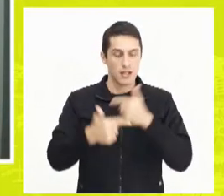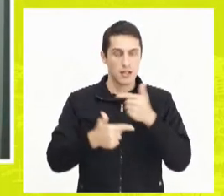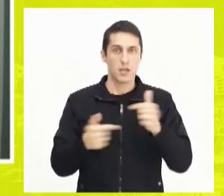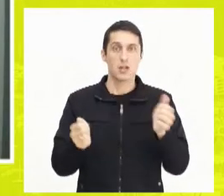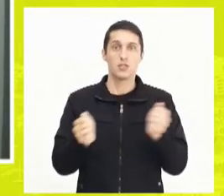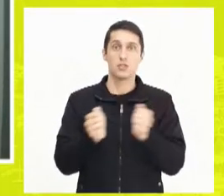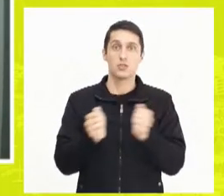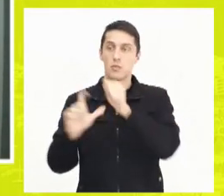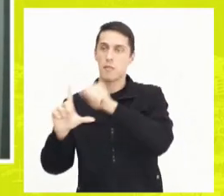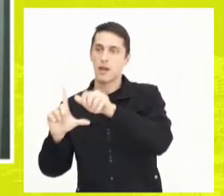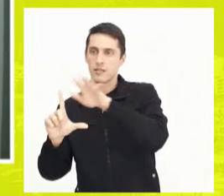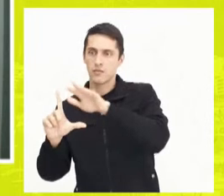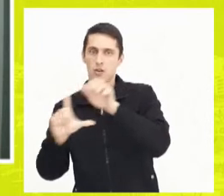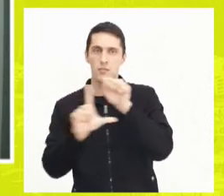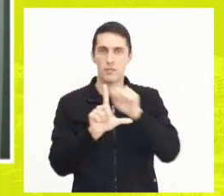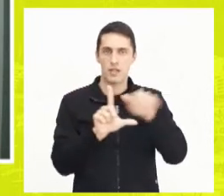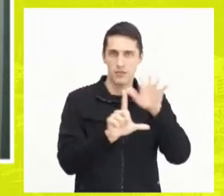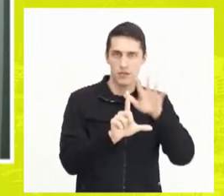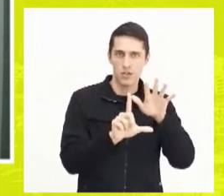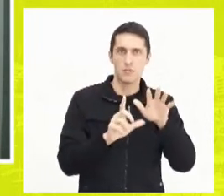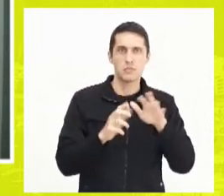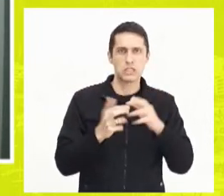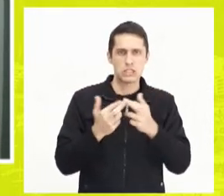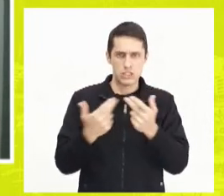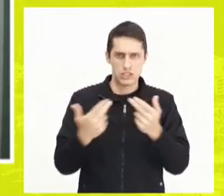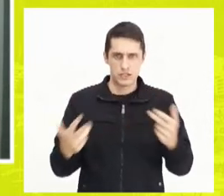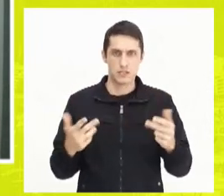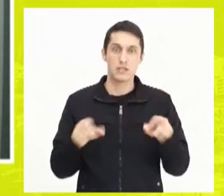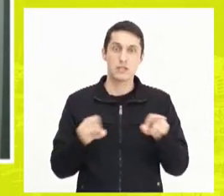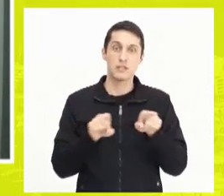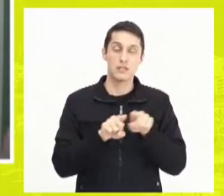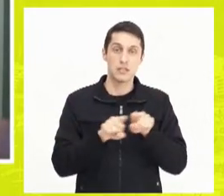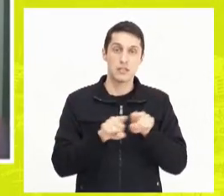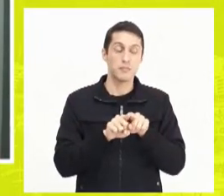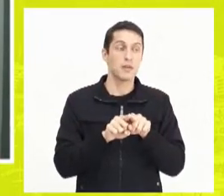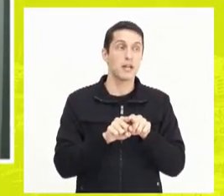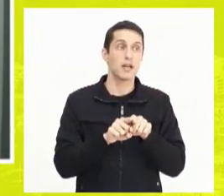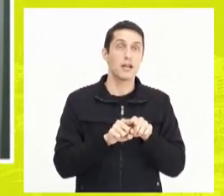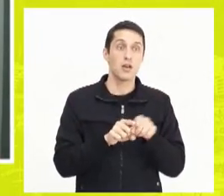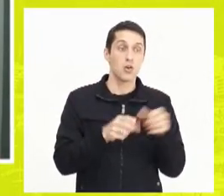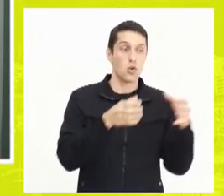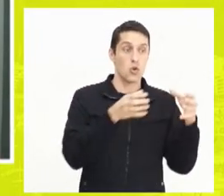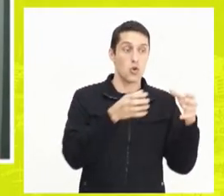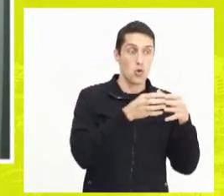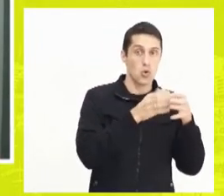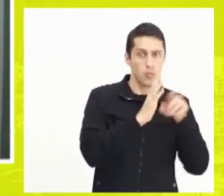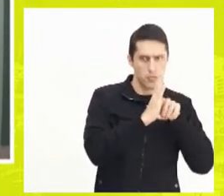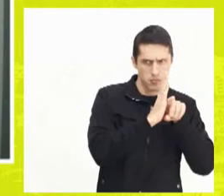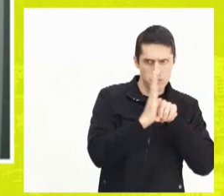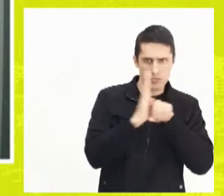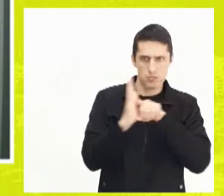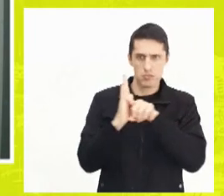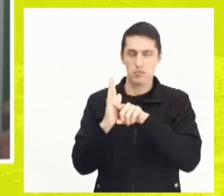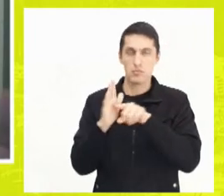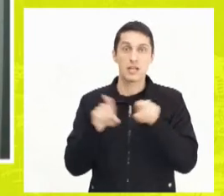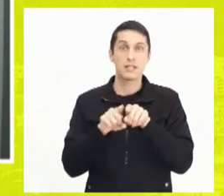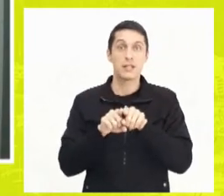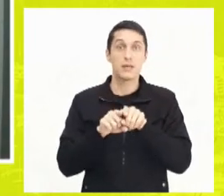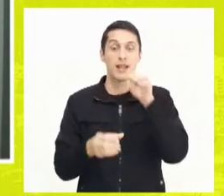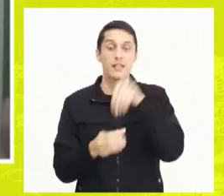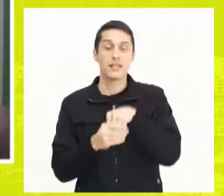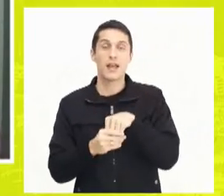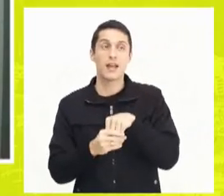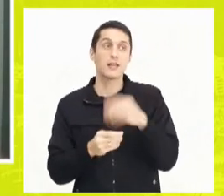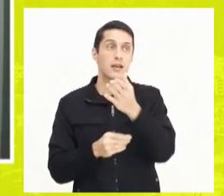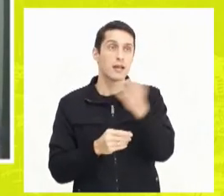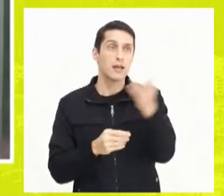other platforms it's something that has to be done in cooperation with the others and in the middle